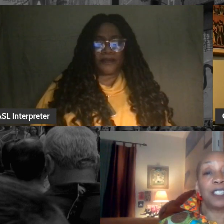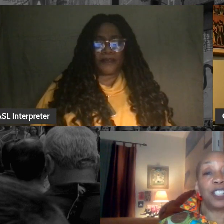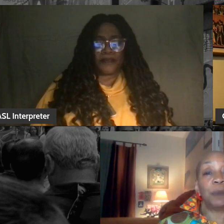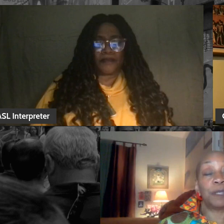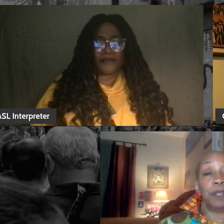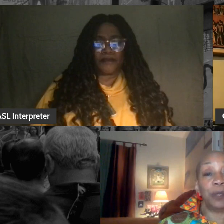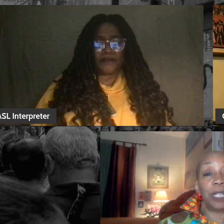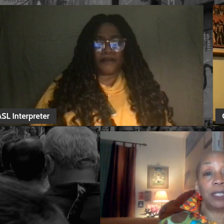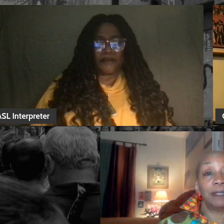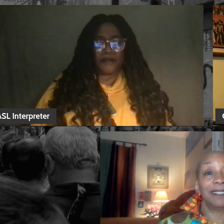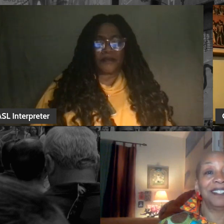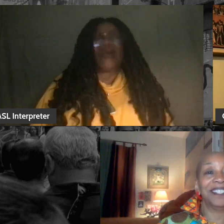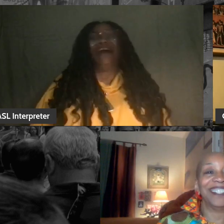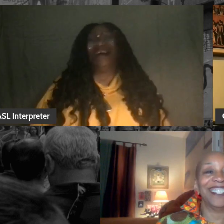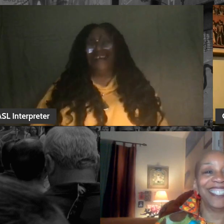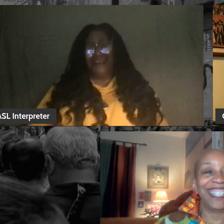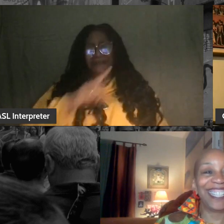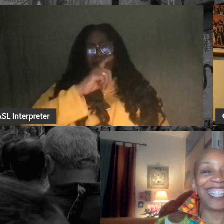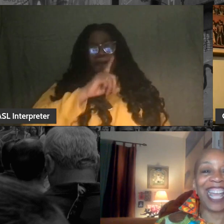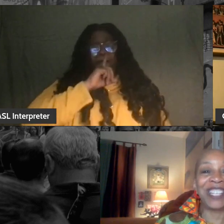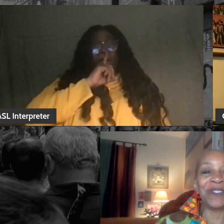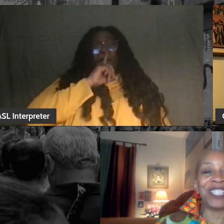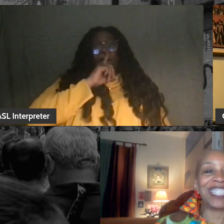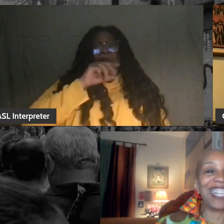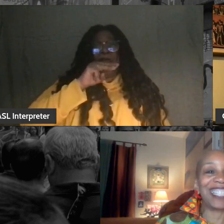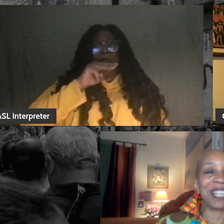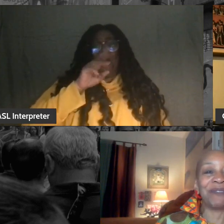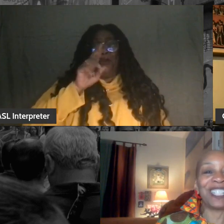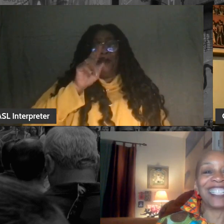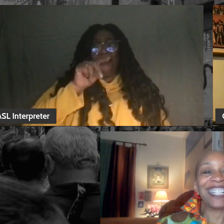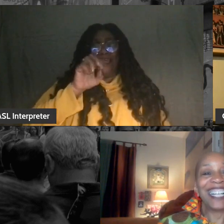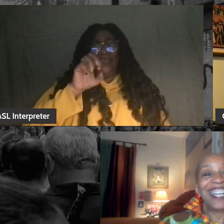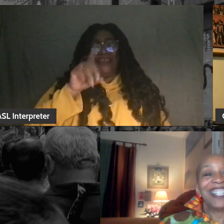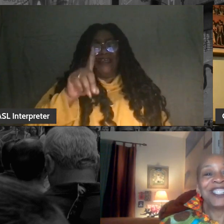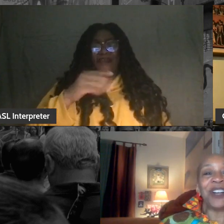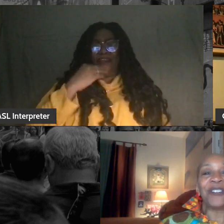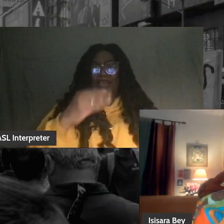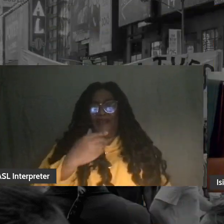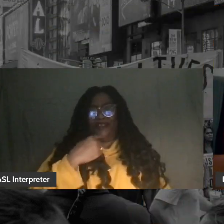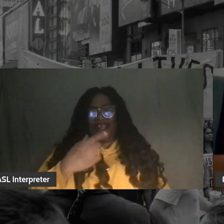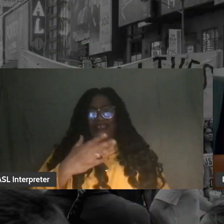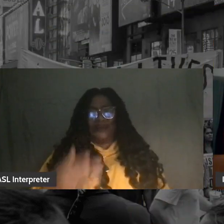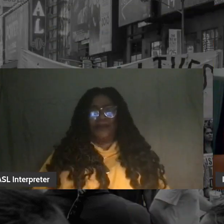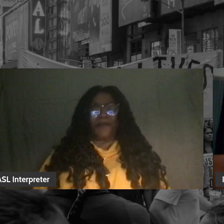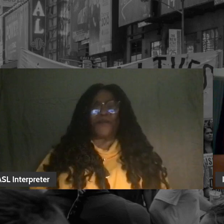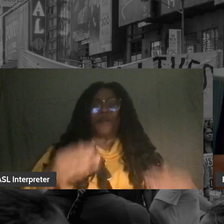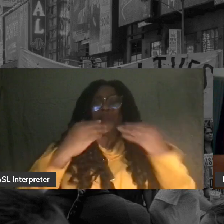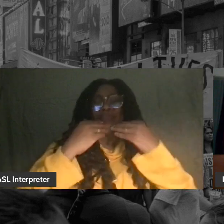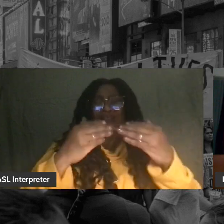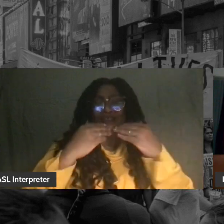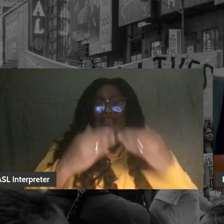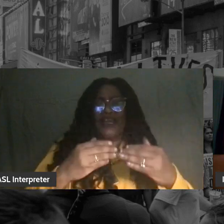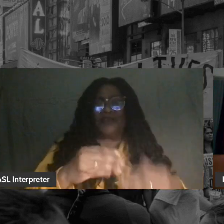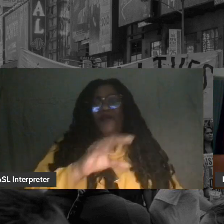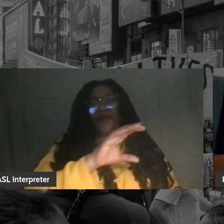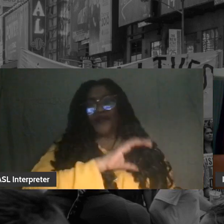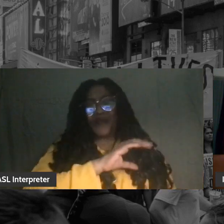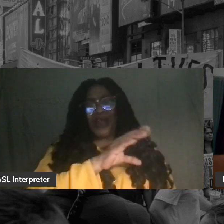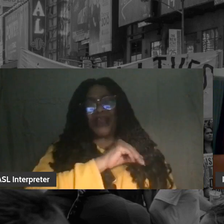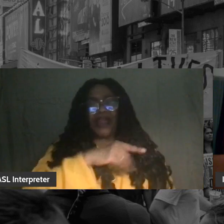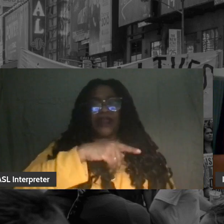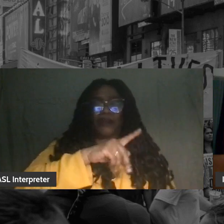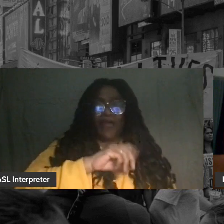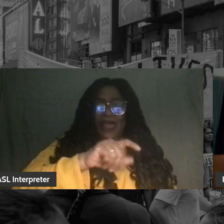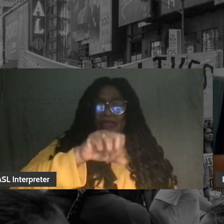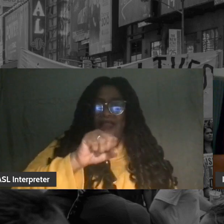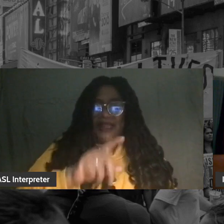That's because she was muted. Thank you for saying something. So thanks again, Craig, and the panelists, and our interpreter